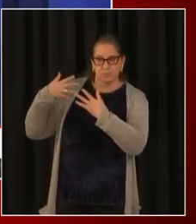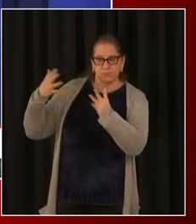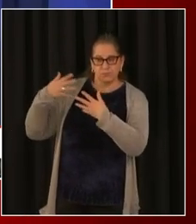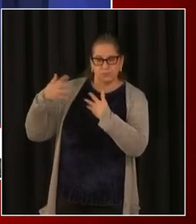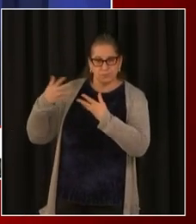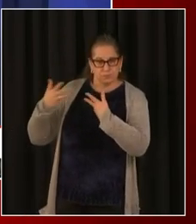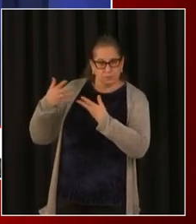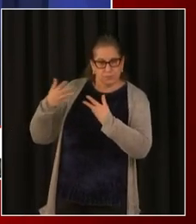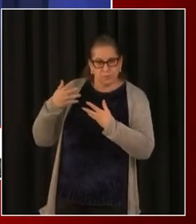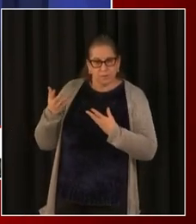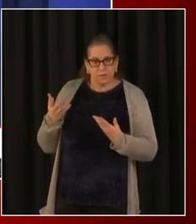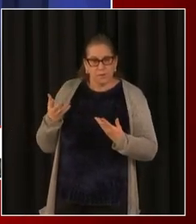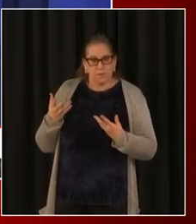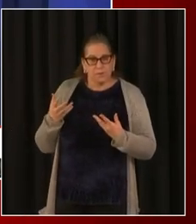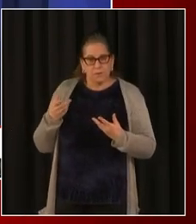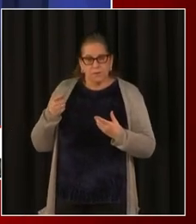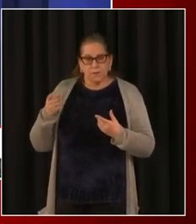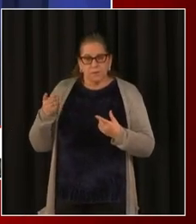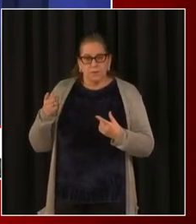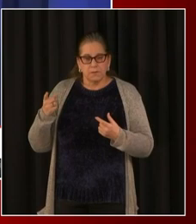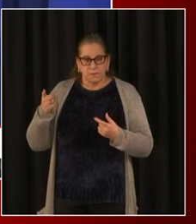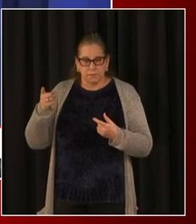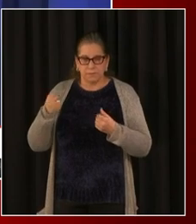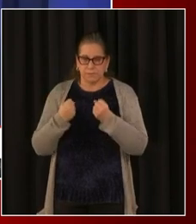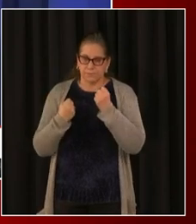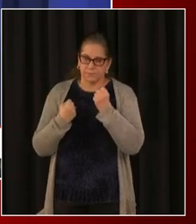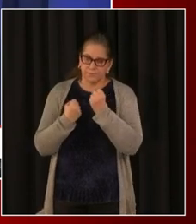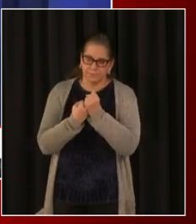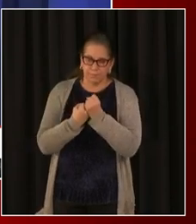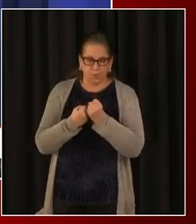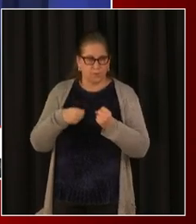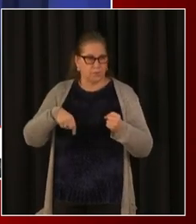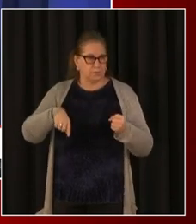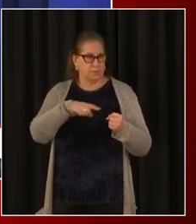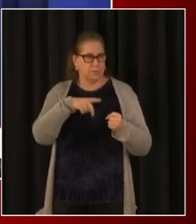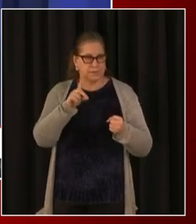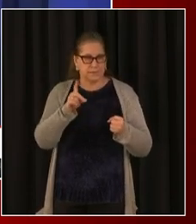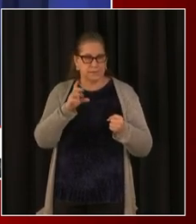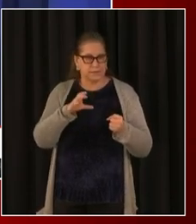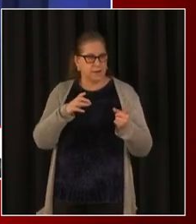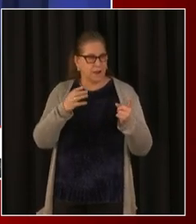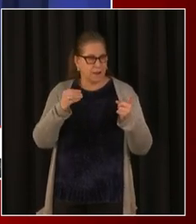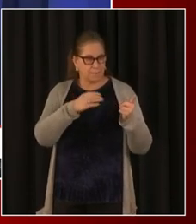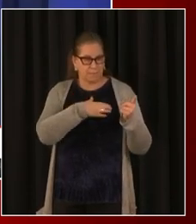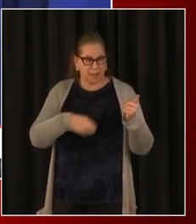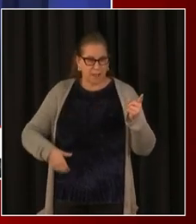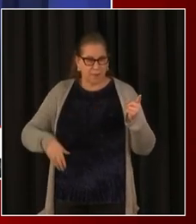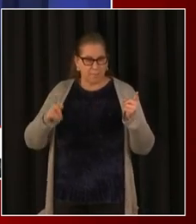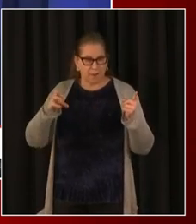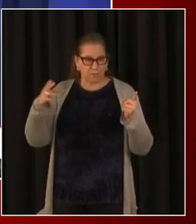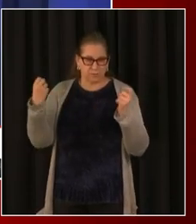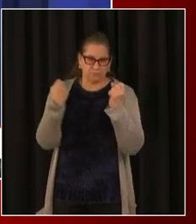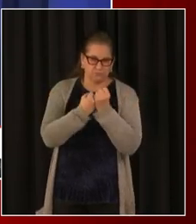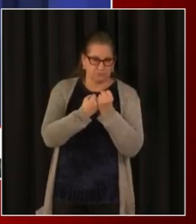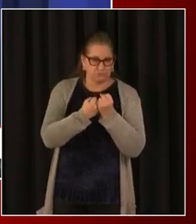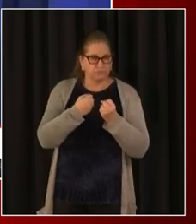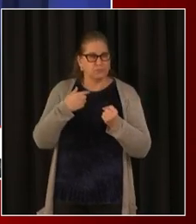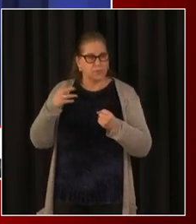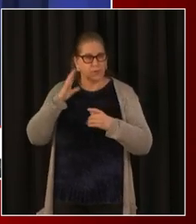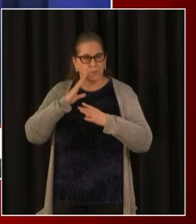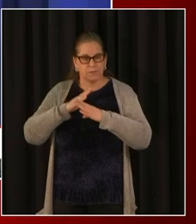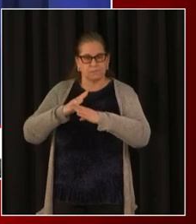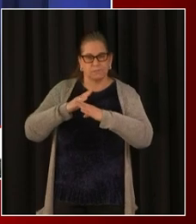ardent supporter of Mayor Bowser and the interventions that we put in place in the city